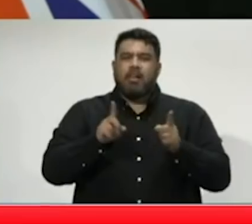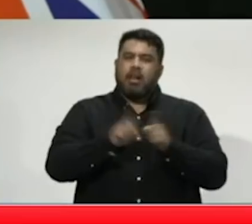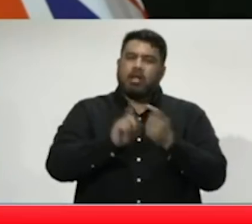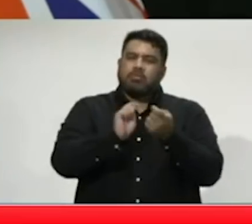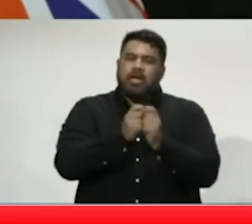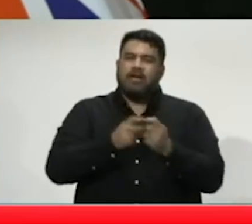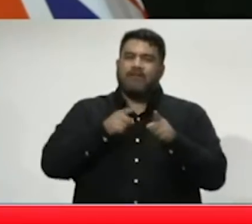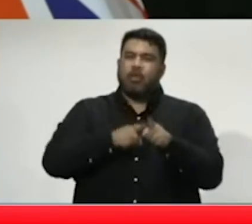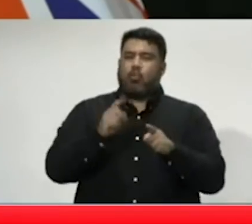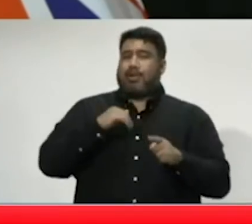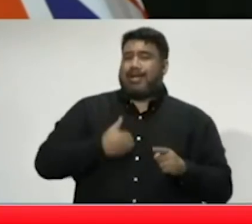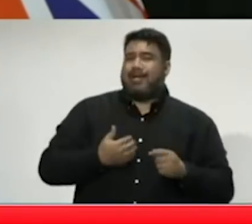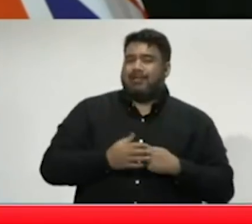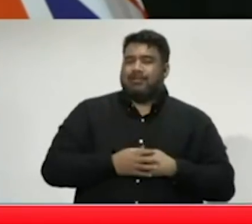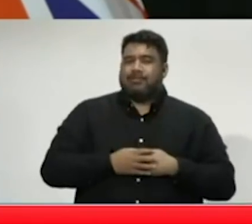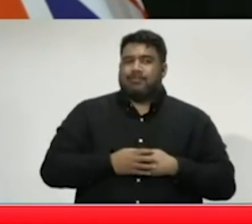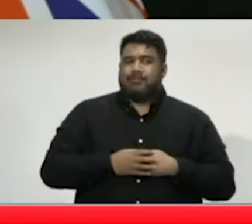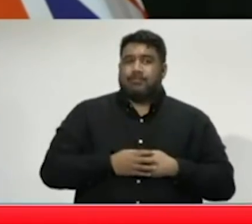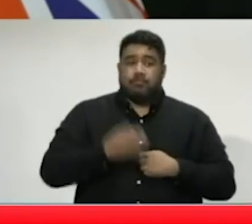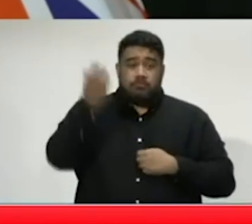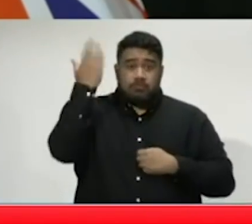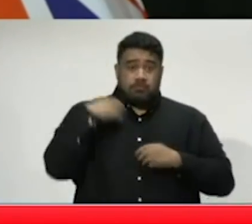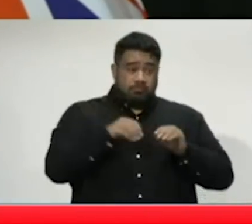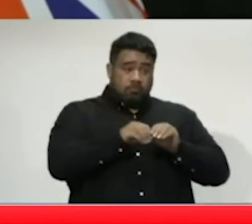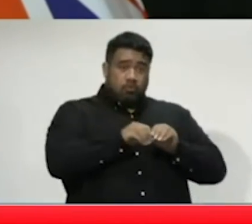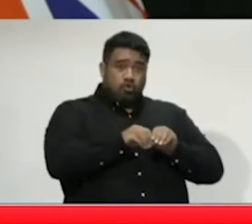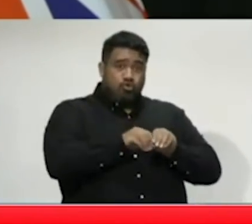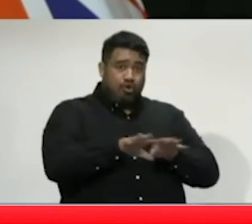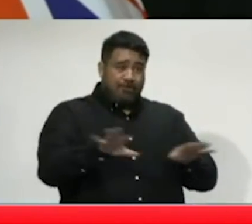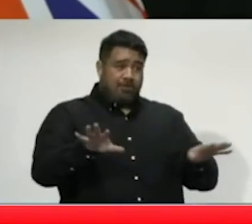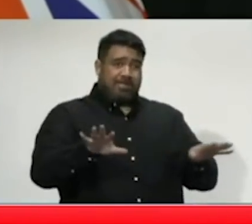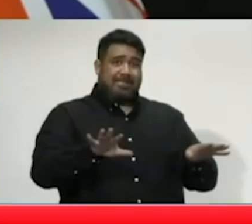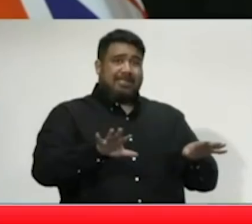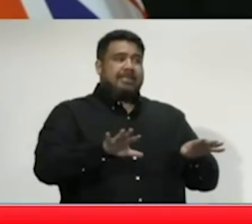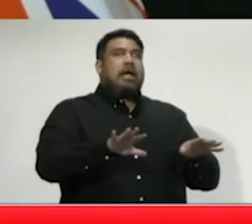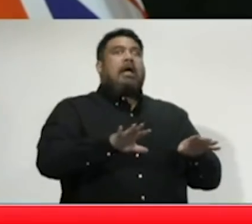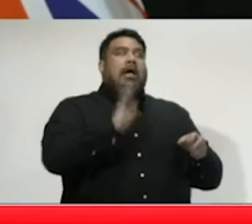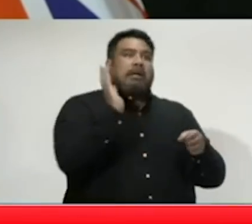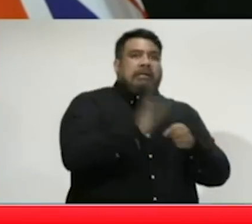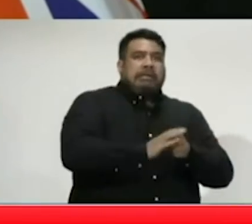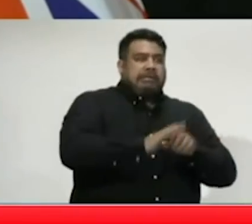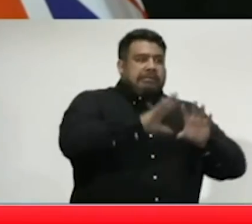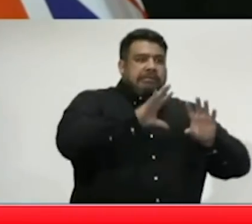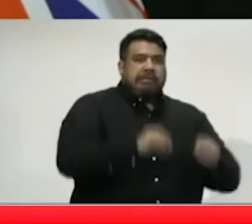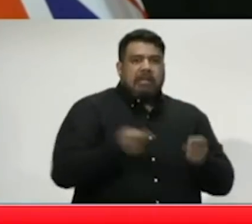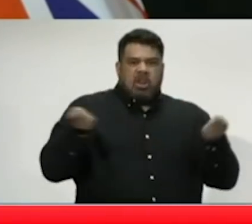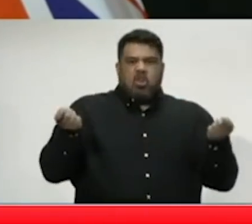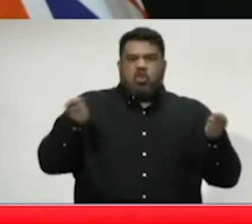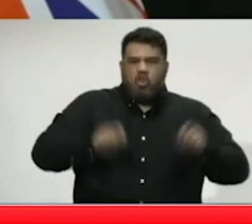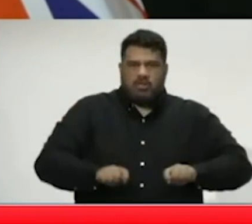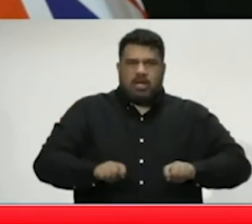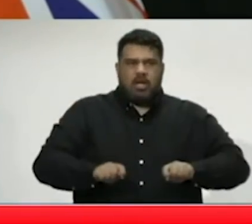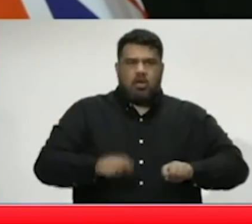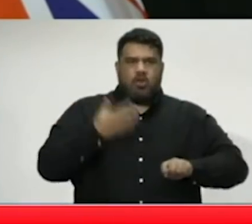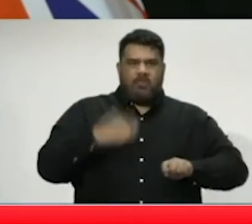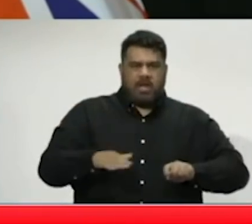same way we broke the chain of transmission by staying a full 5 weeks in lockdown and then assessed our progress by briefly going into